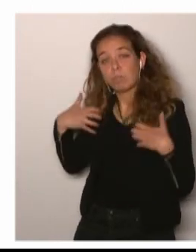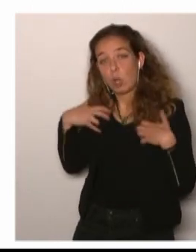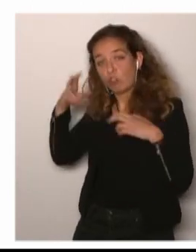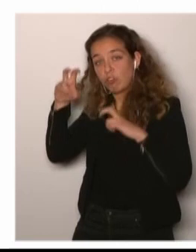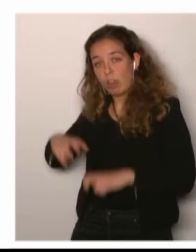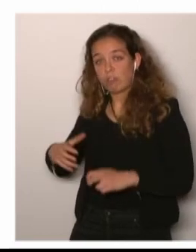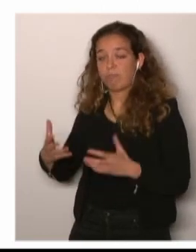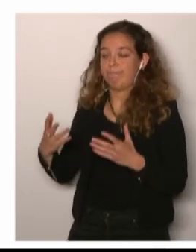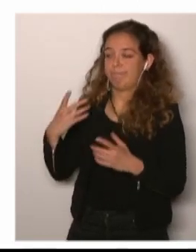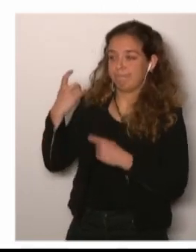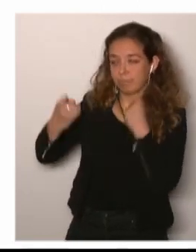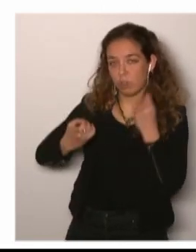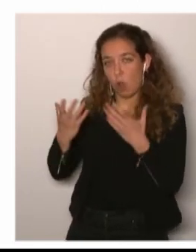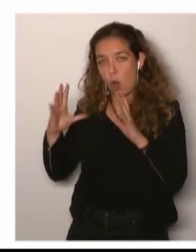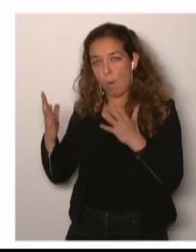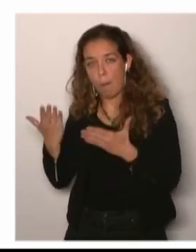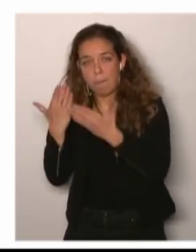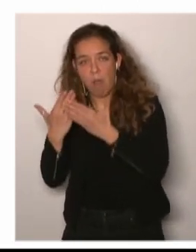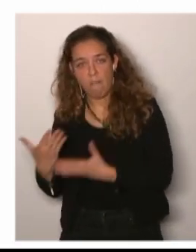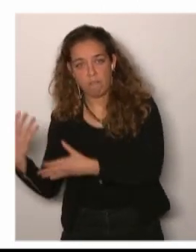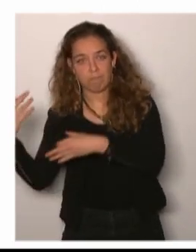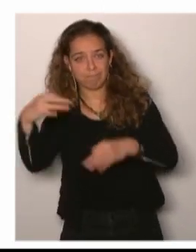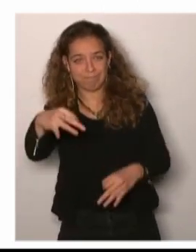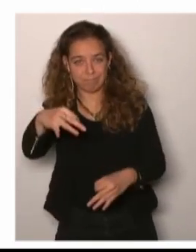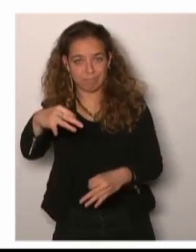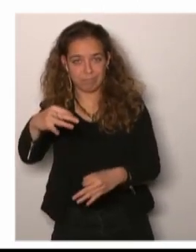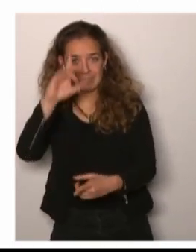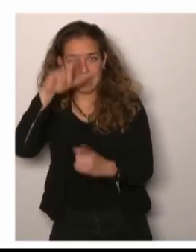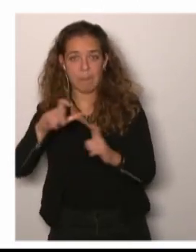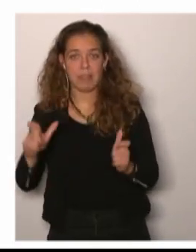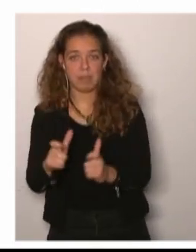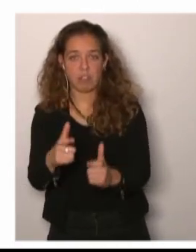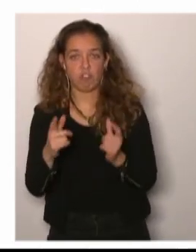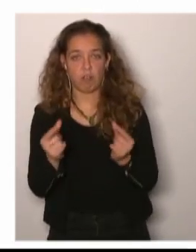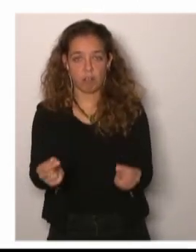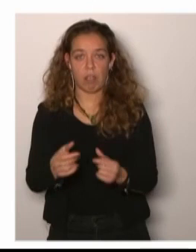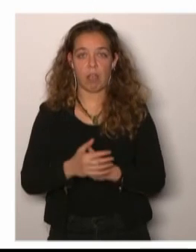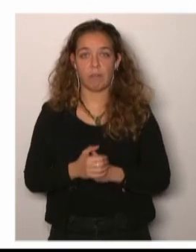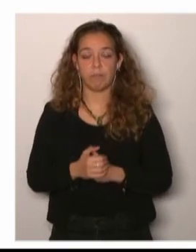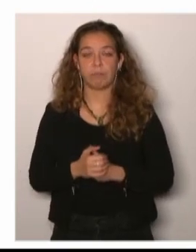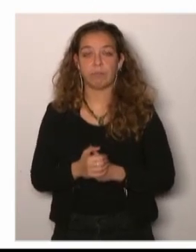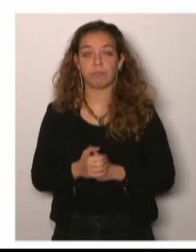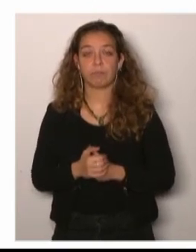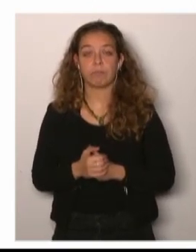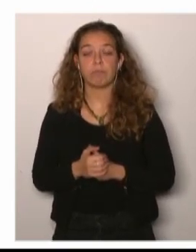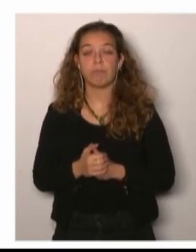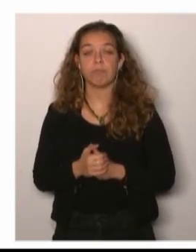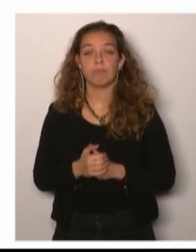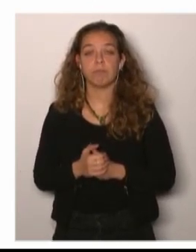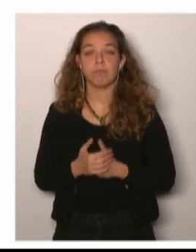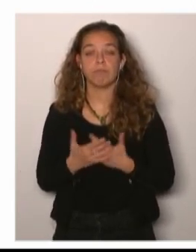have a consensus for extending screening beyond those 3 cancer